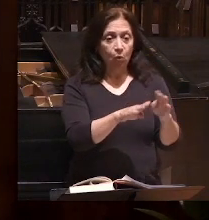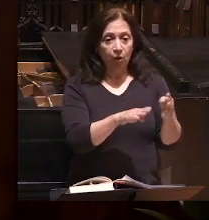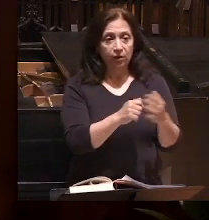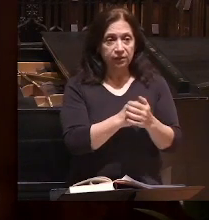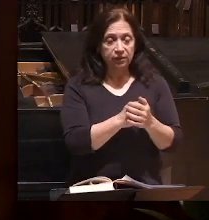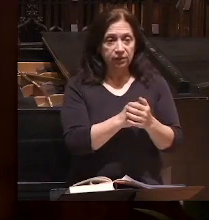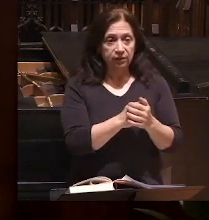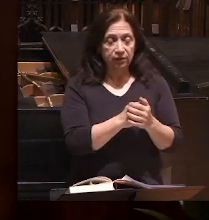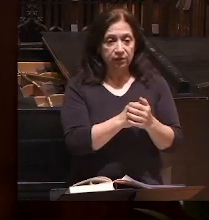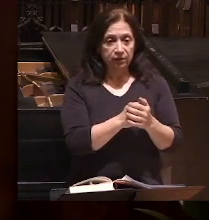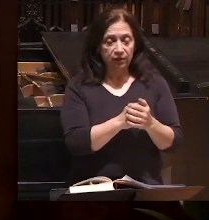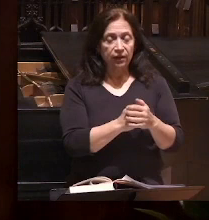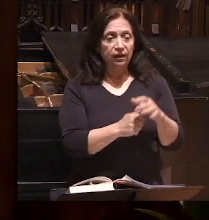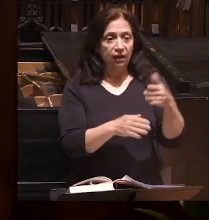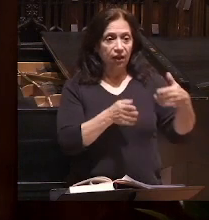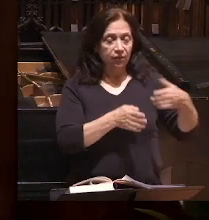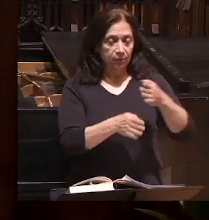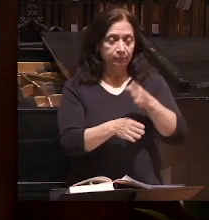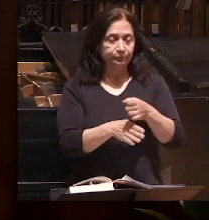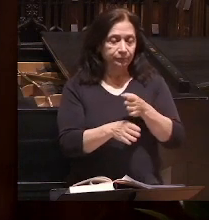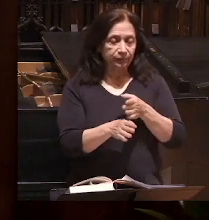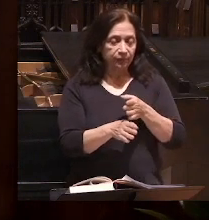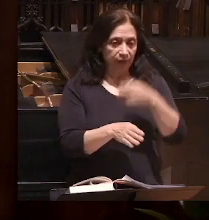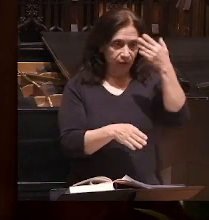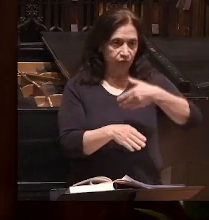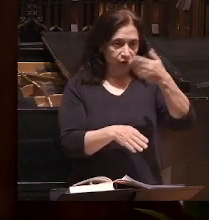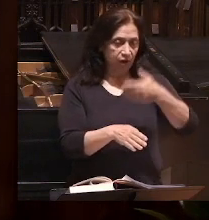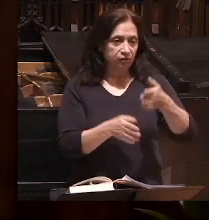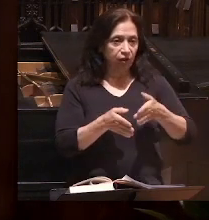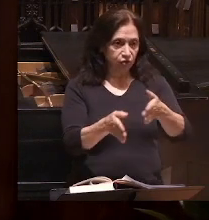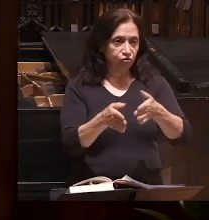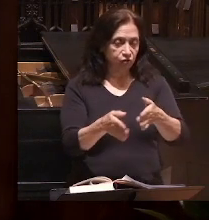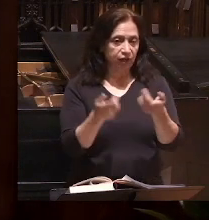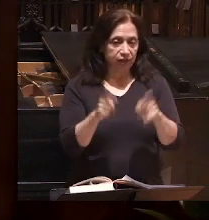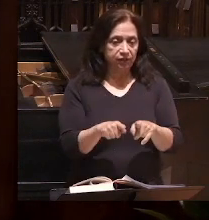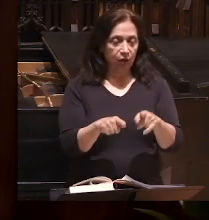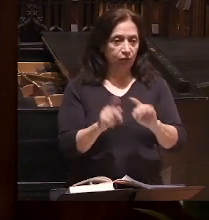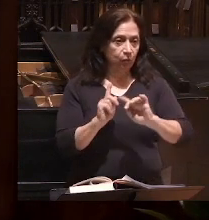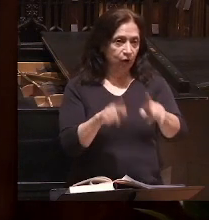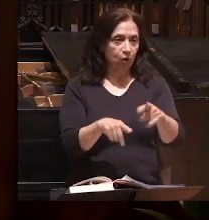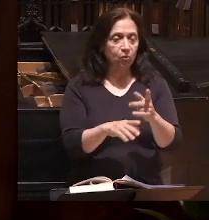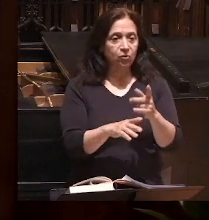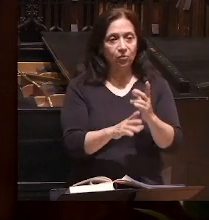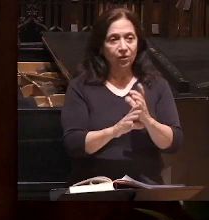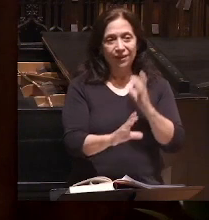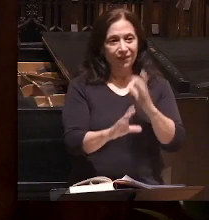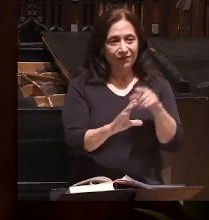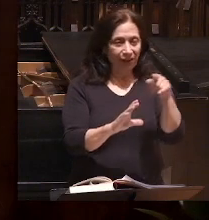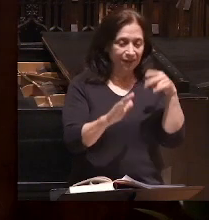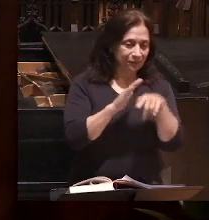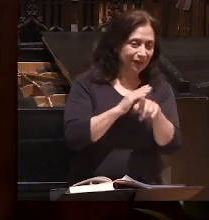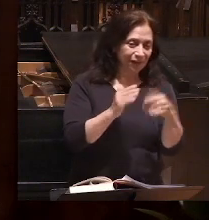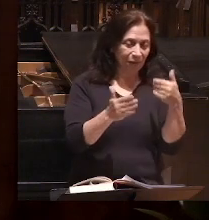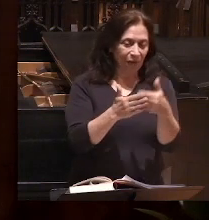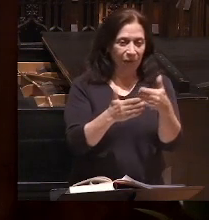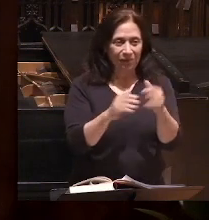sanctuary on 814 Asylum Ave. So if you would like to head out to the van as well, we're trying to get it as